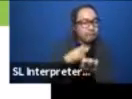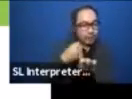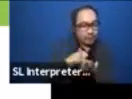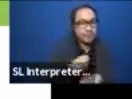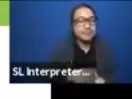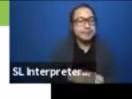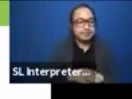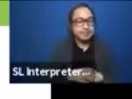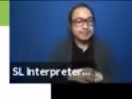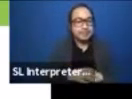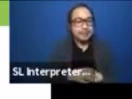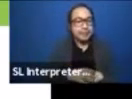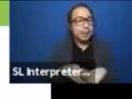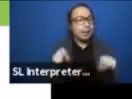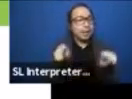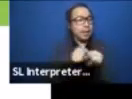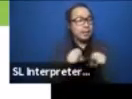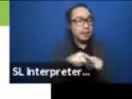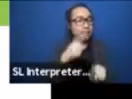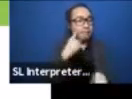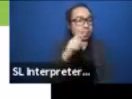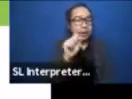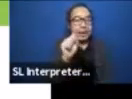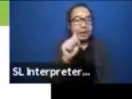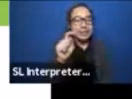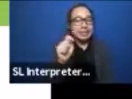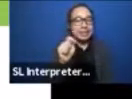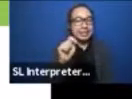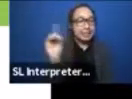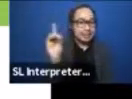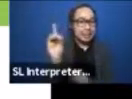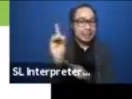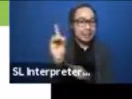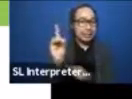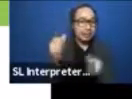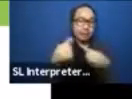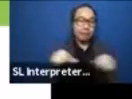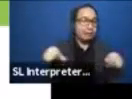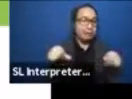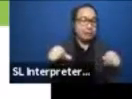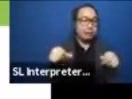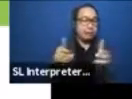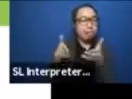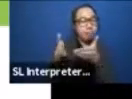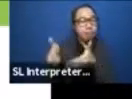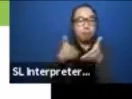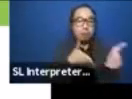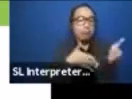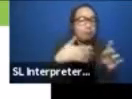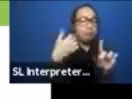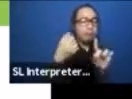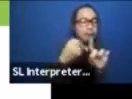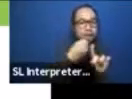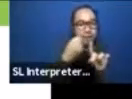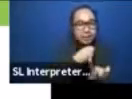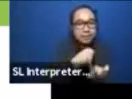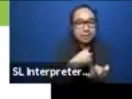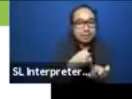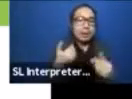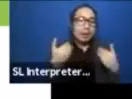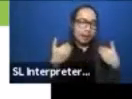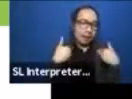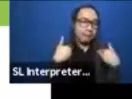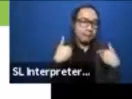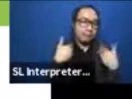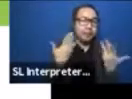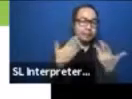And similarly for STD as well, we found that any form of violence women tend to, they had higher likelihood of reporting of